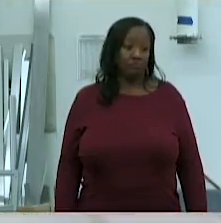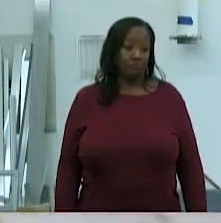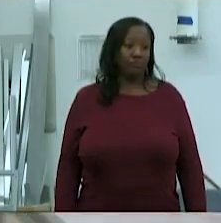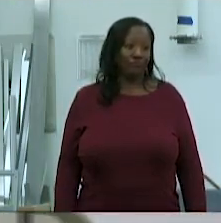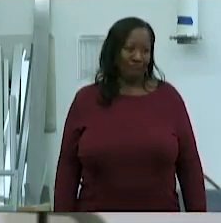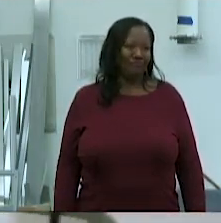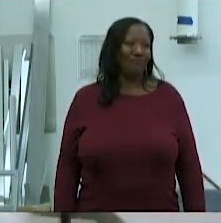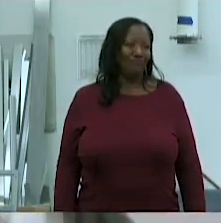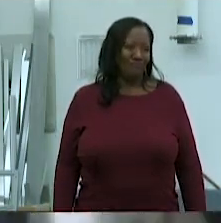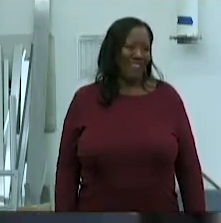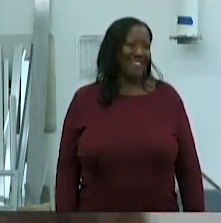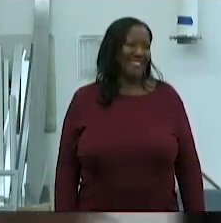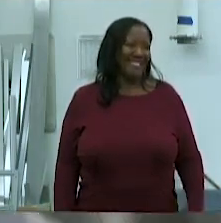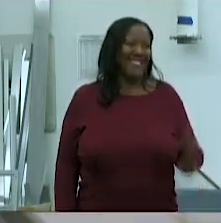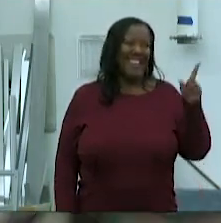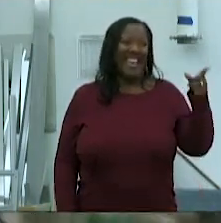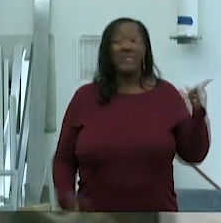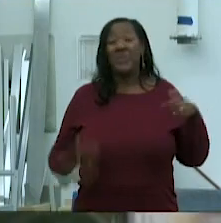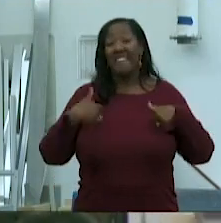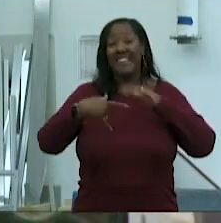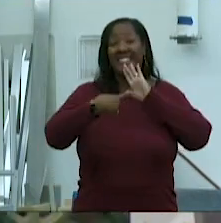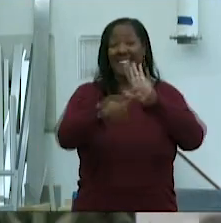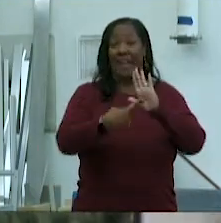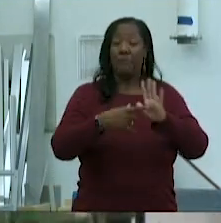of interactives gone wrong?